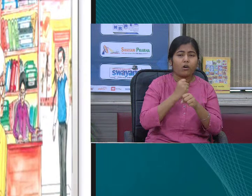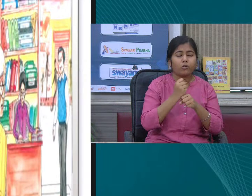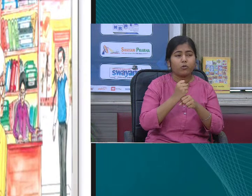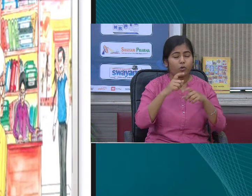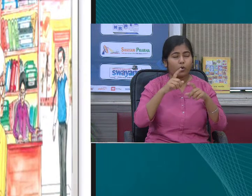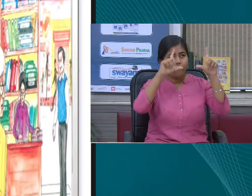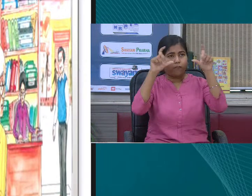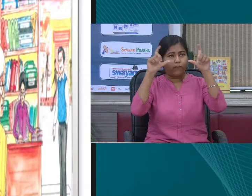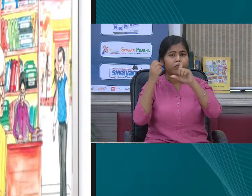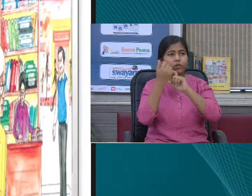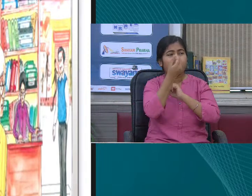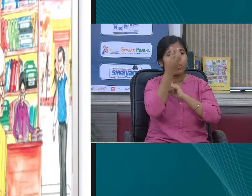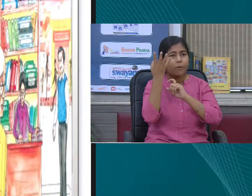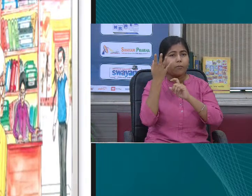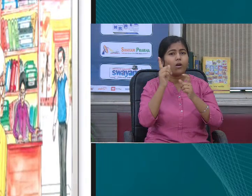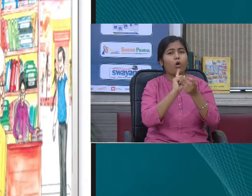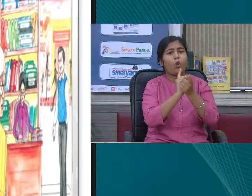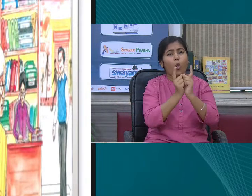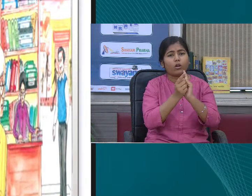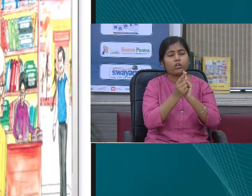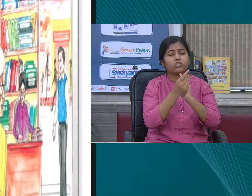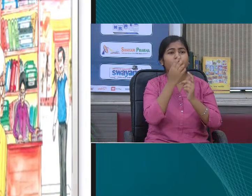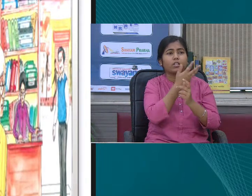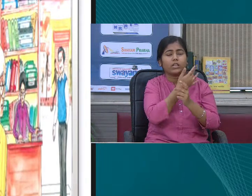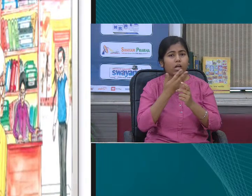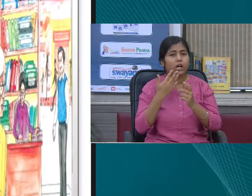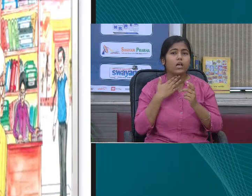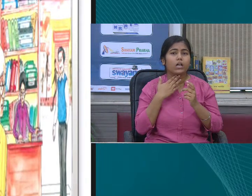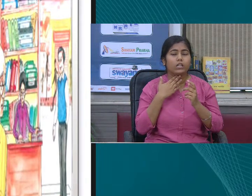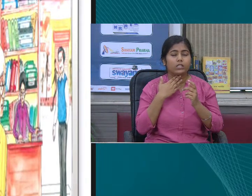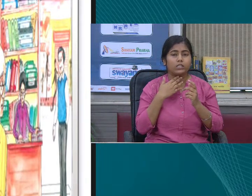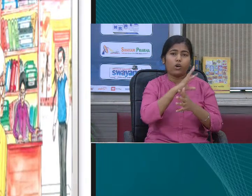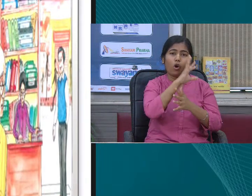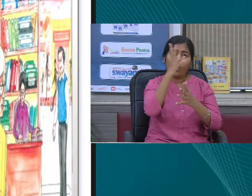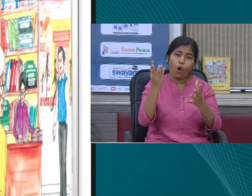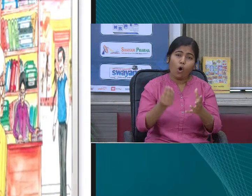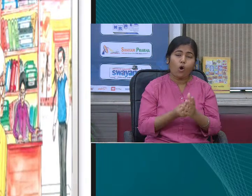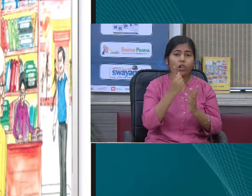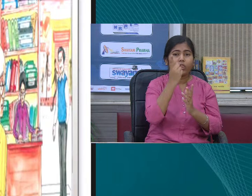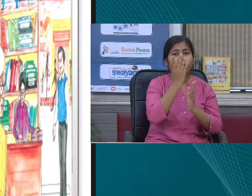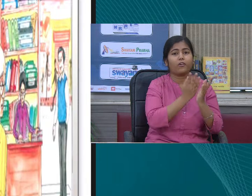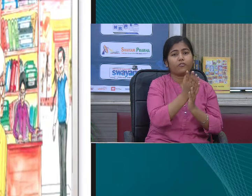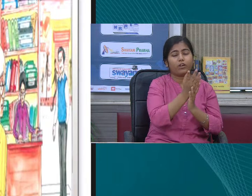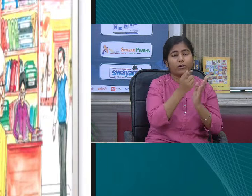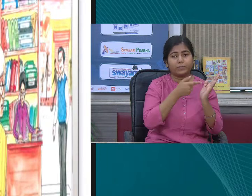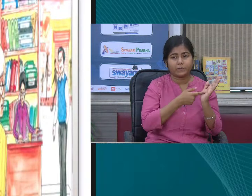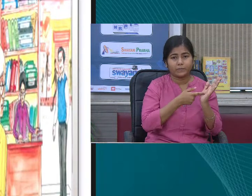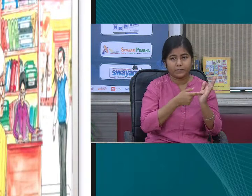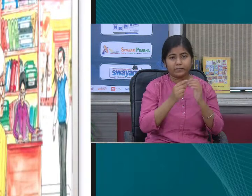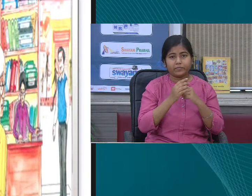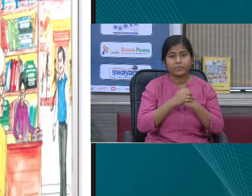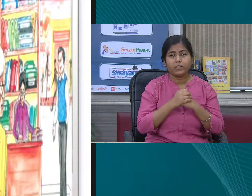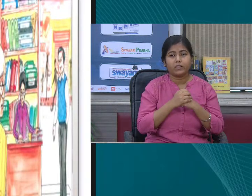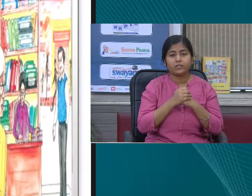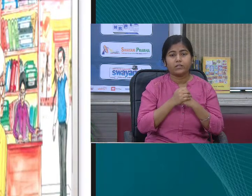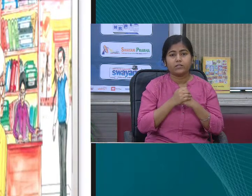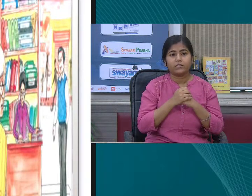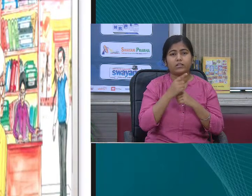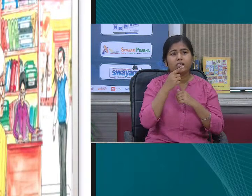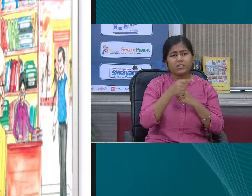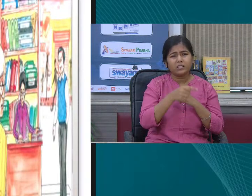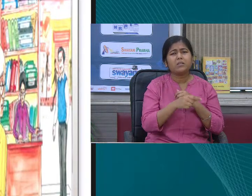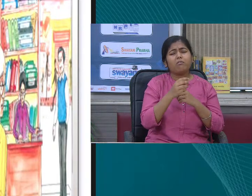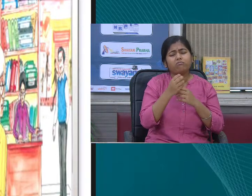image, number, logic, and color in a single and uniquely powerful manner. There are a number of ways where